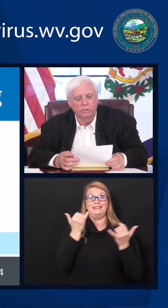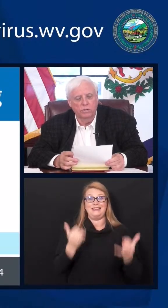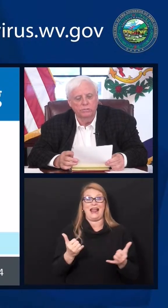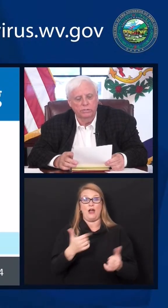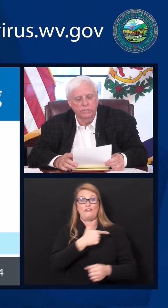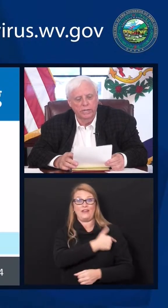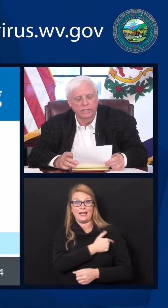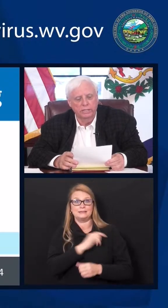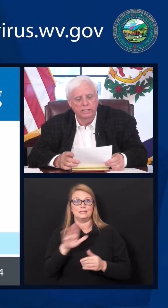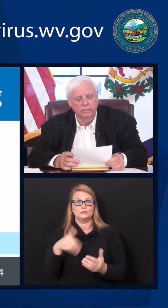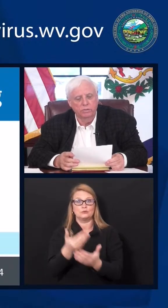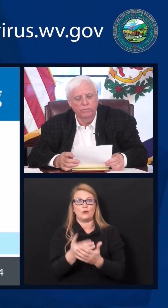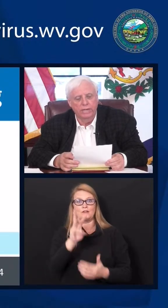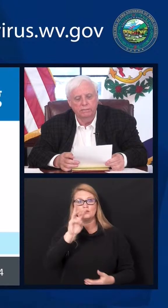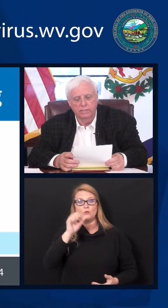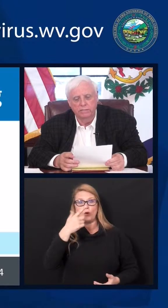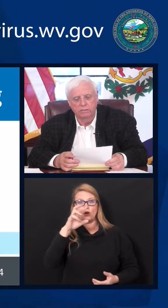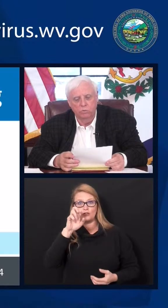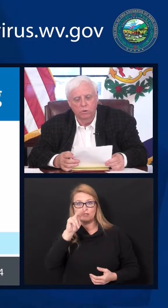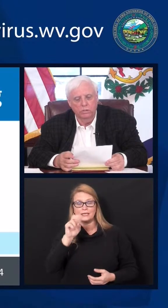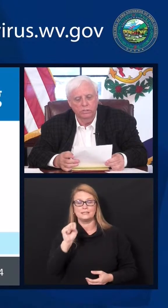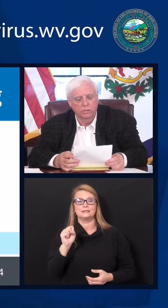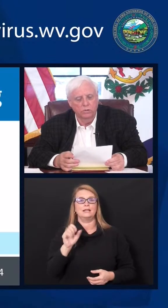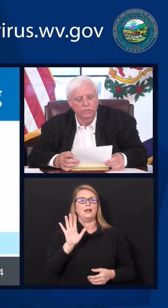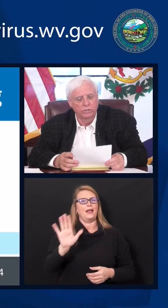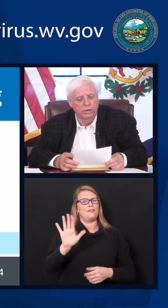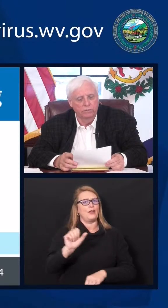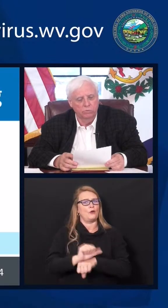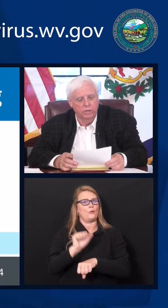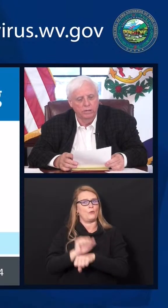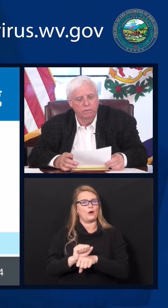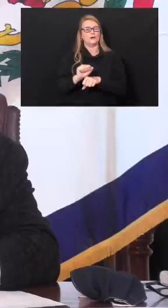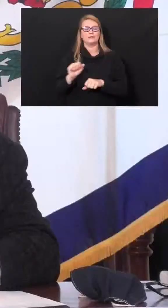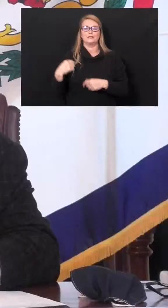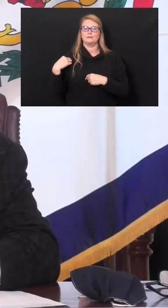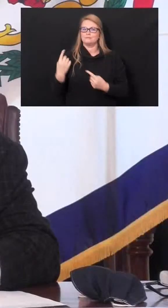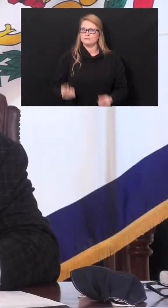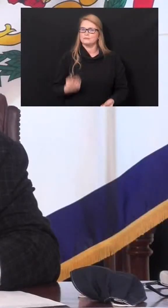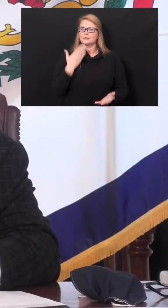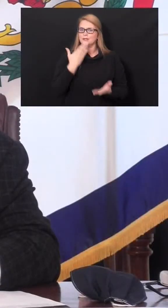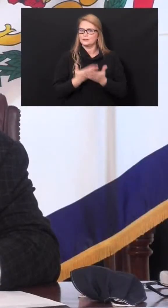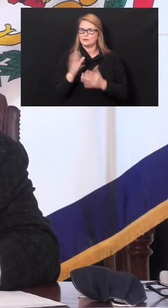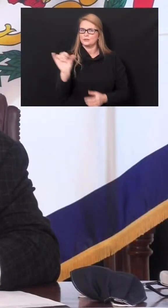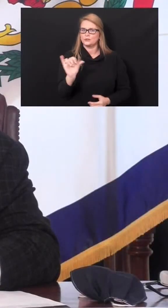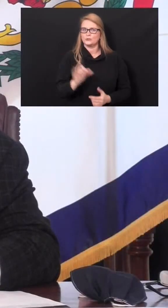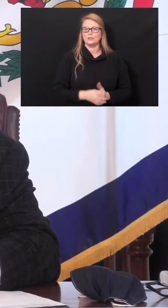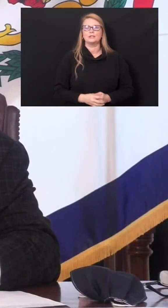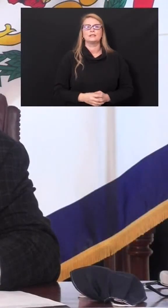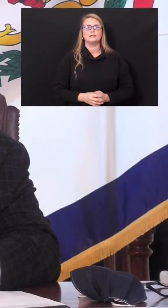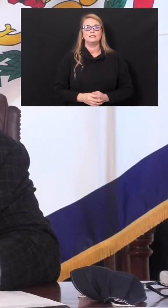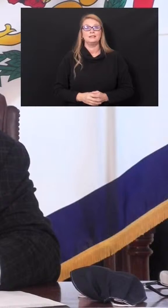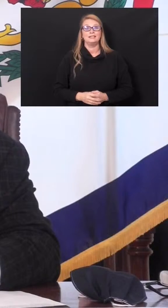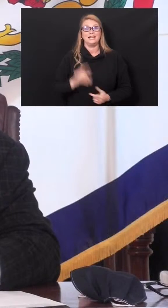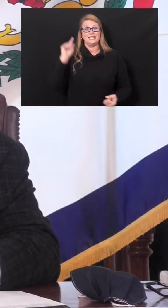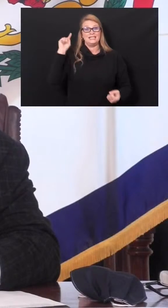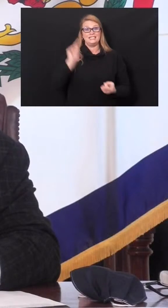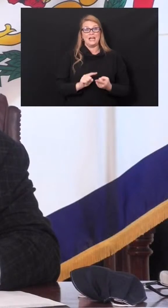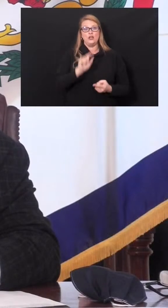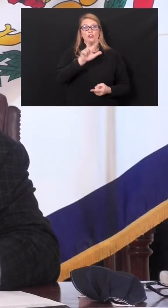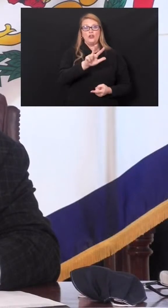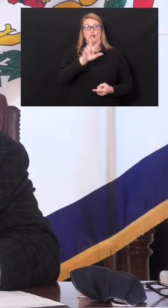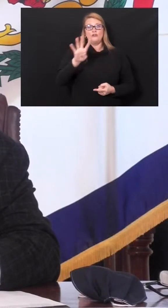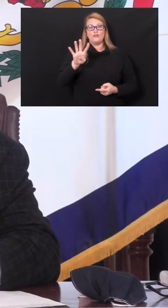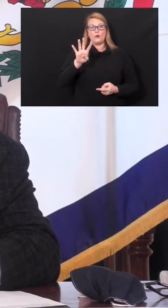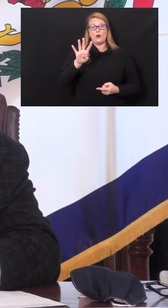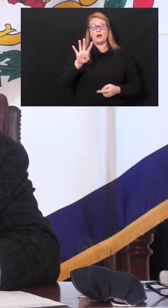Walgreens across our state, the additional vaccines and the work that they're going to do there as well. We're down to 34 outbreaks